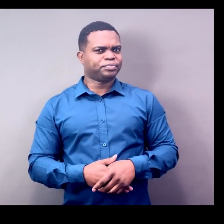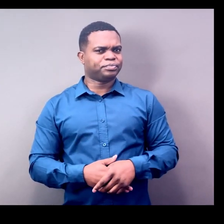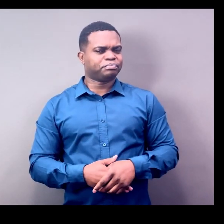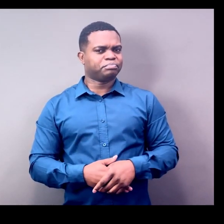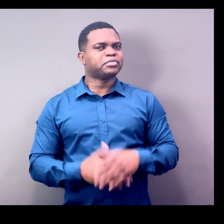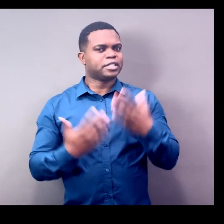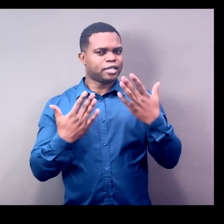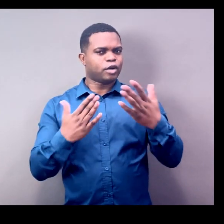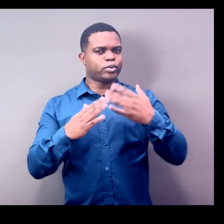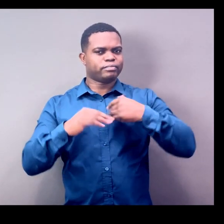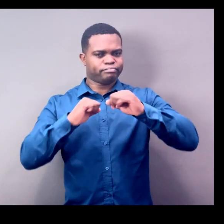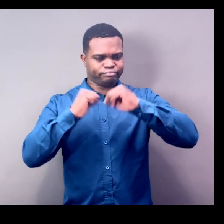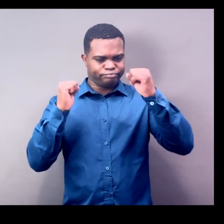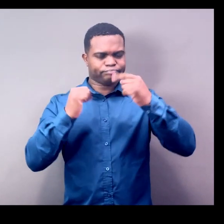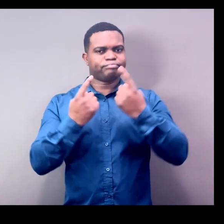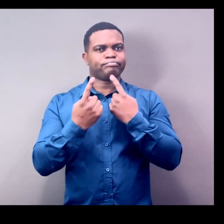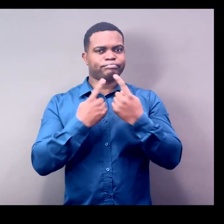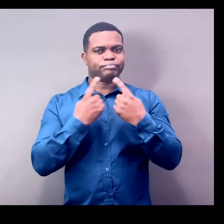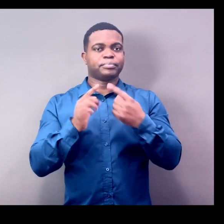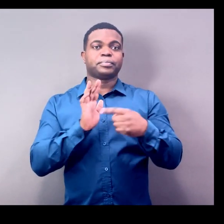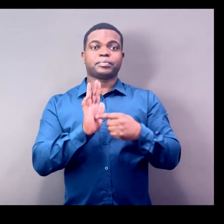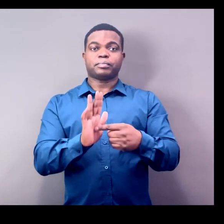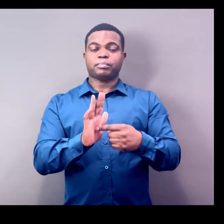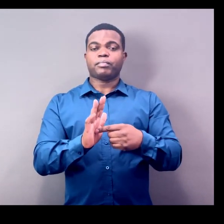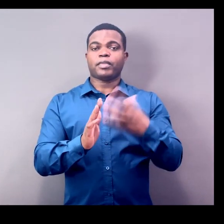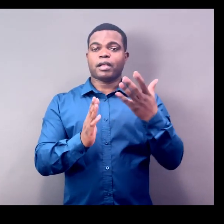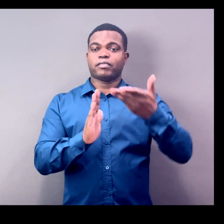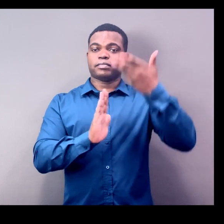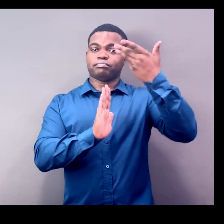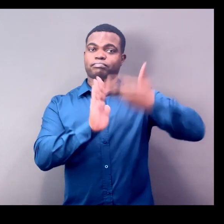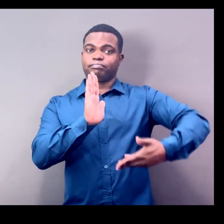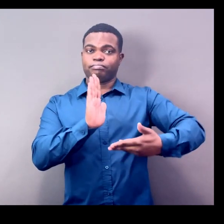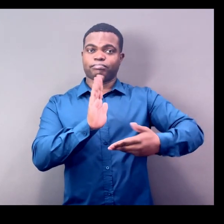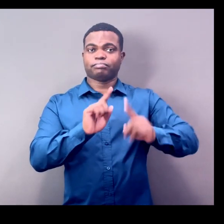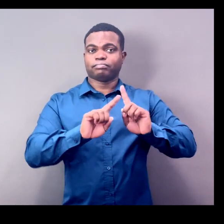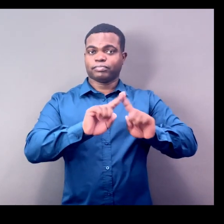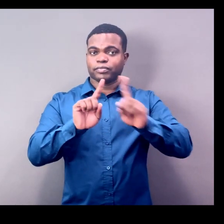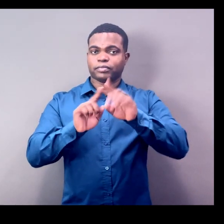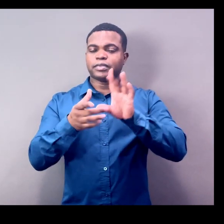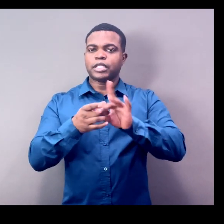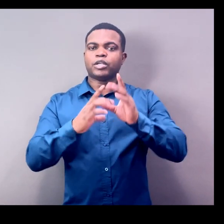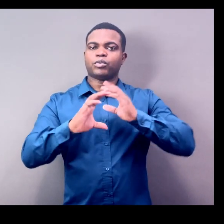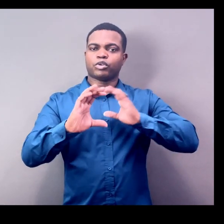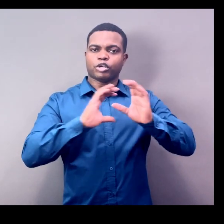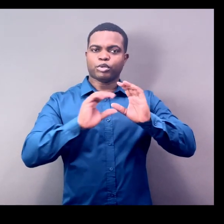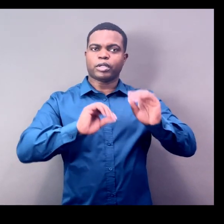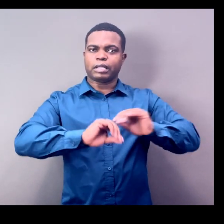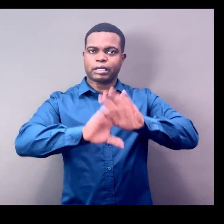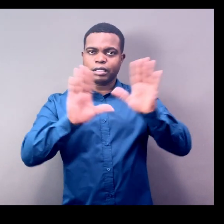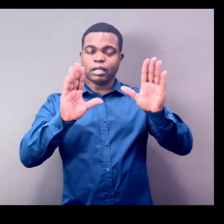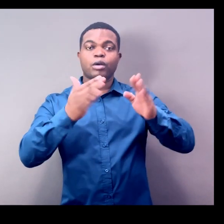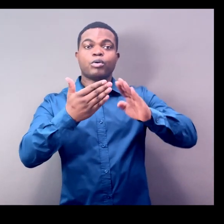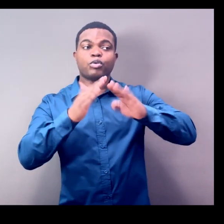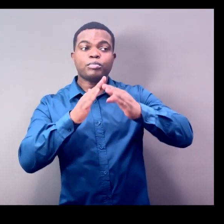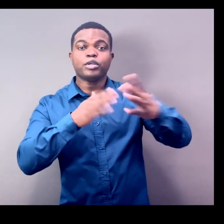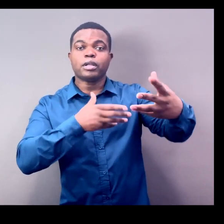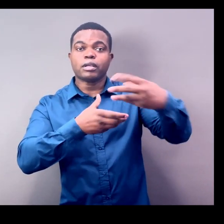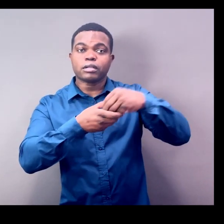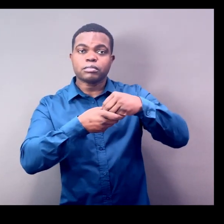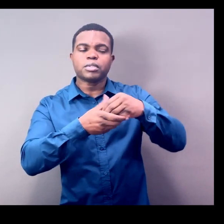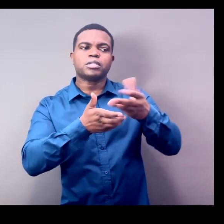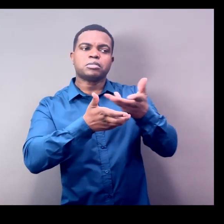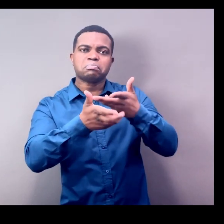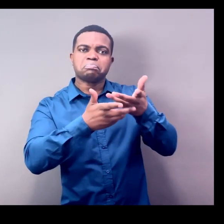engagement. Listed here are the roles of effective communication in community